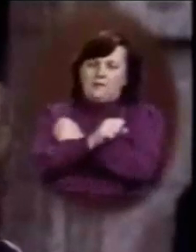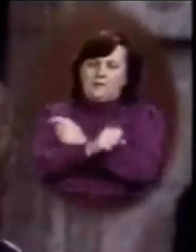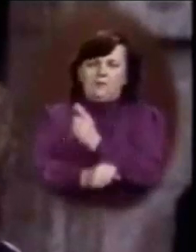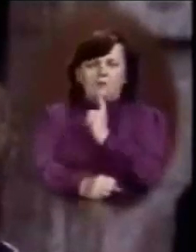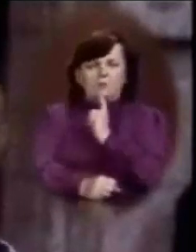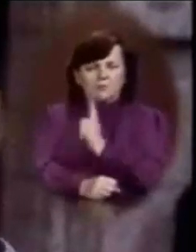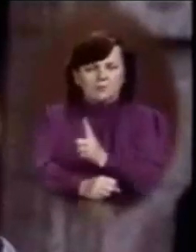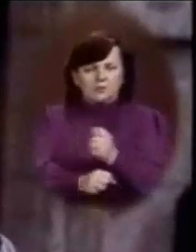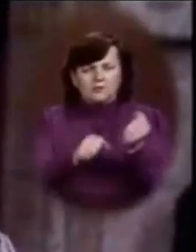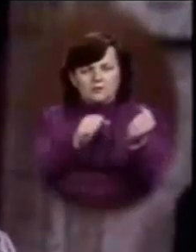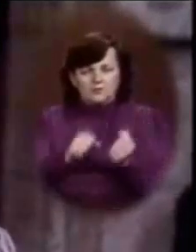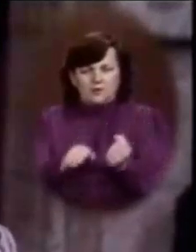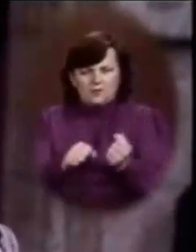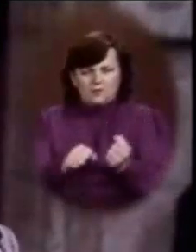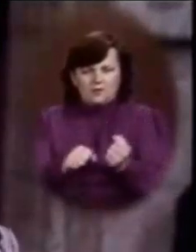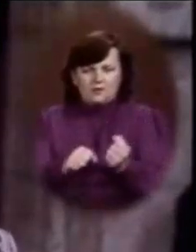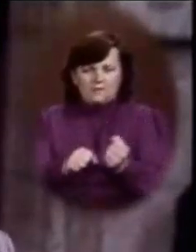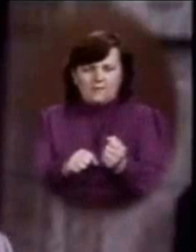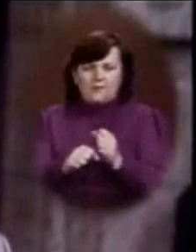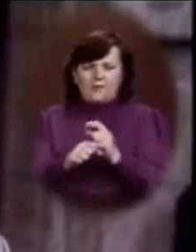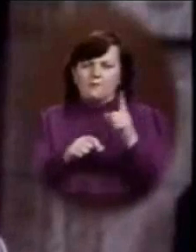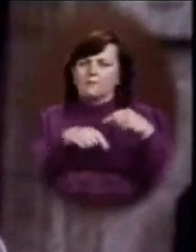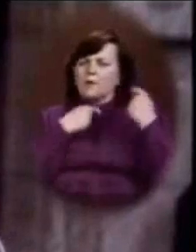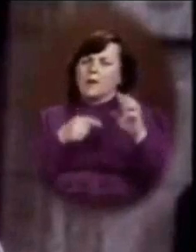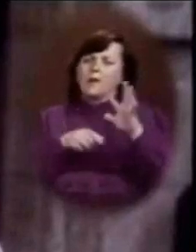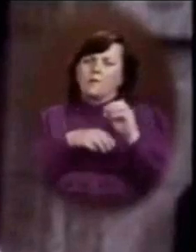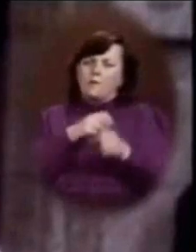sure. For nearly 40 years, that